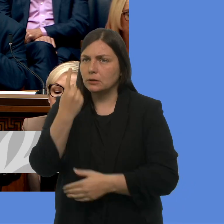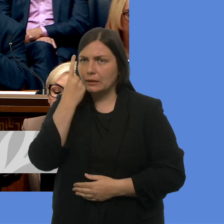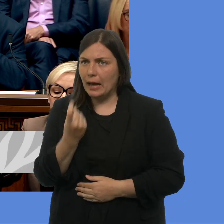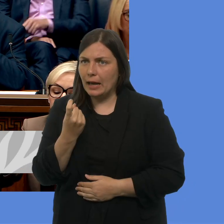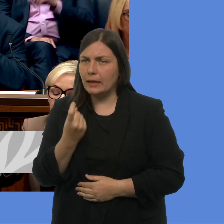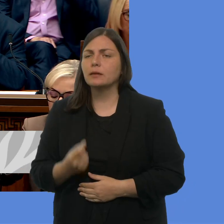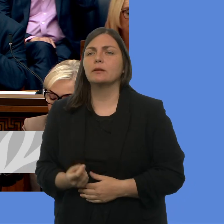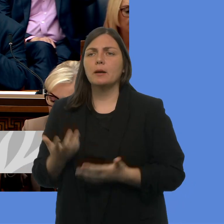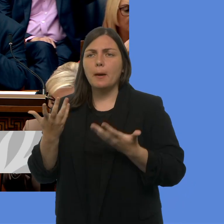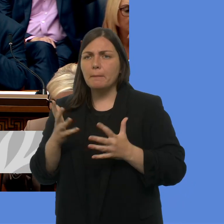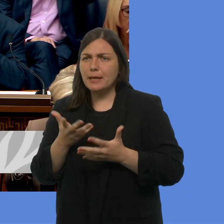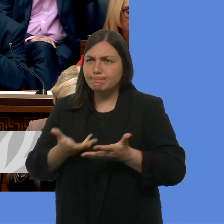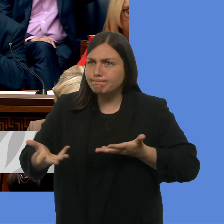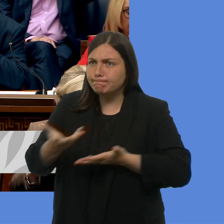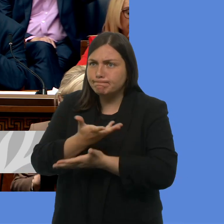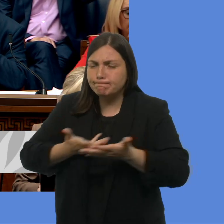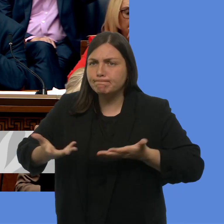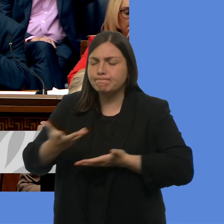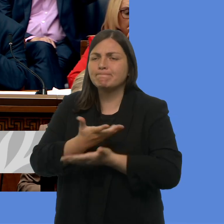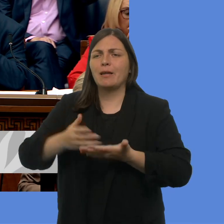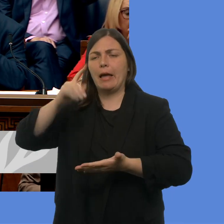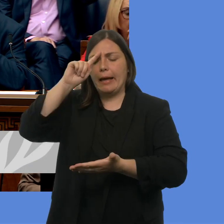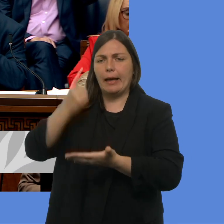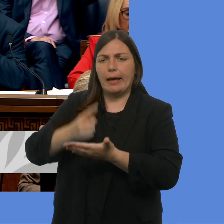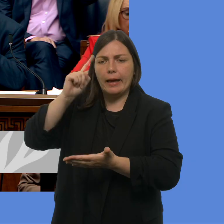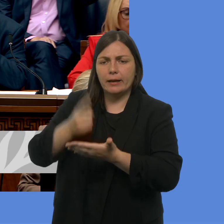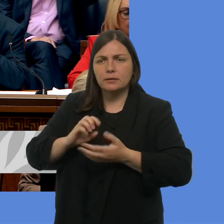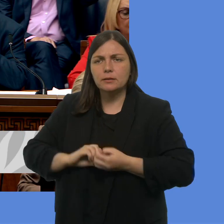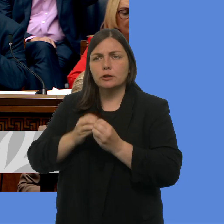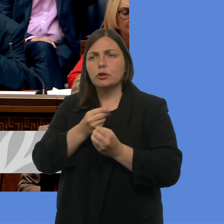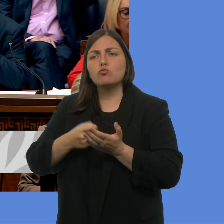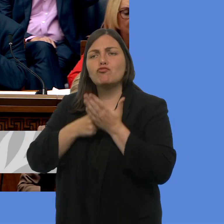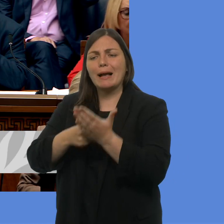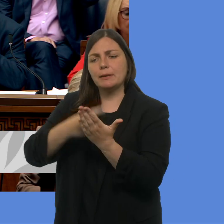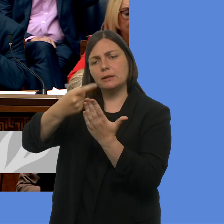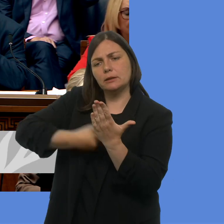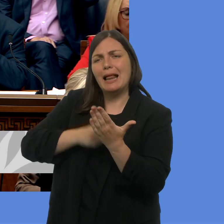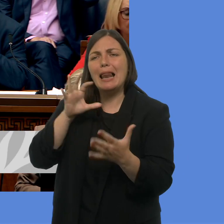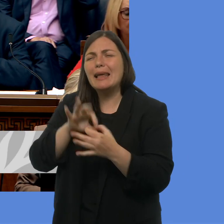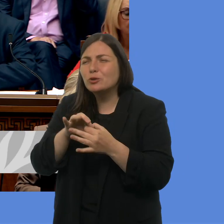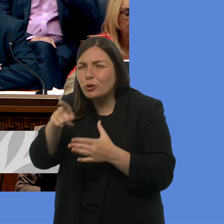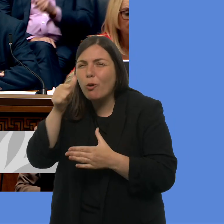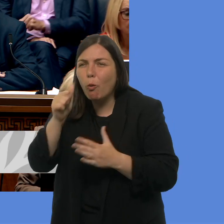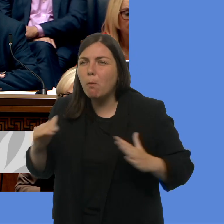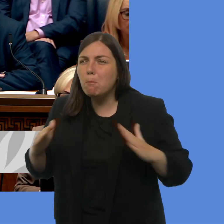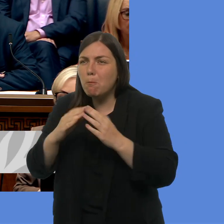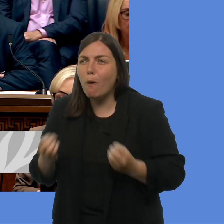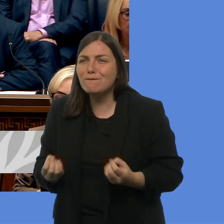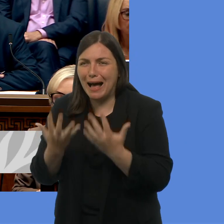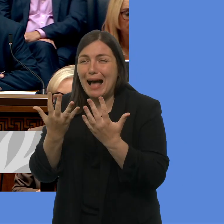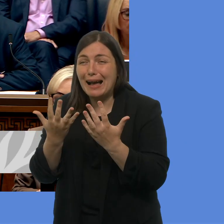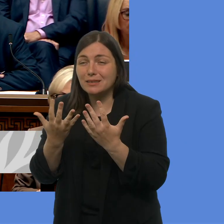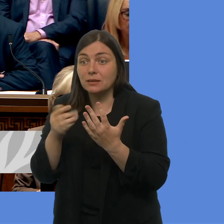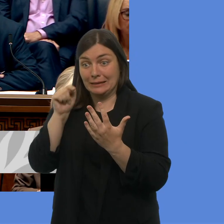of recommendations relating to bonfires. These have been considered as part of the review of the TBUC strategy, which we are actively working through